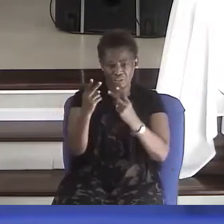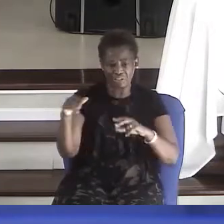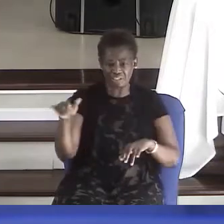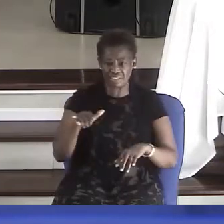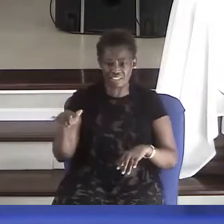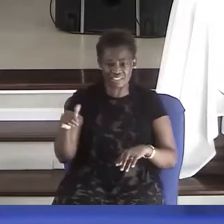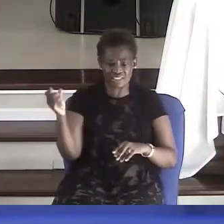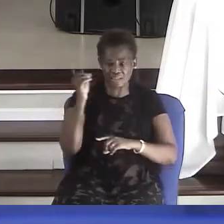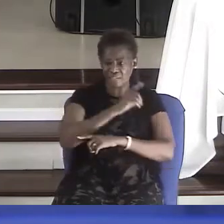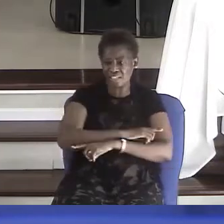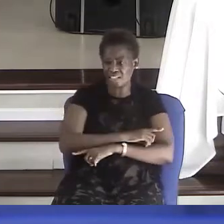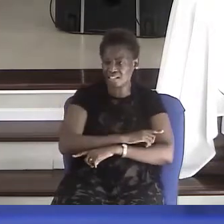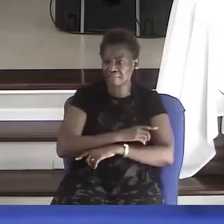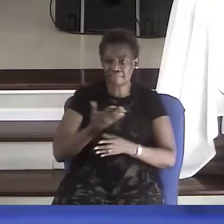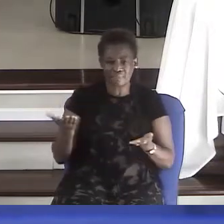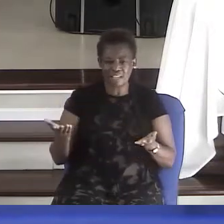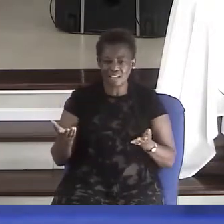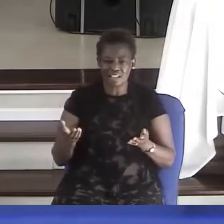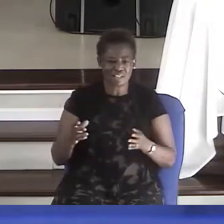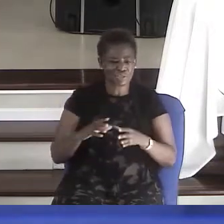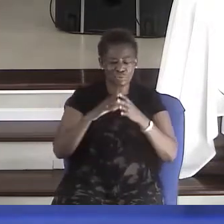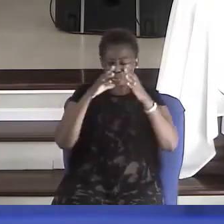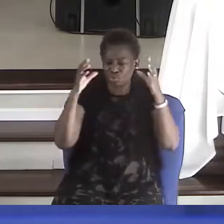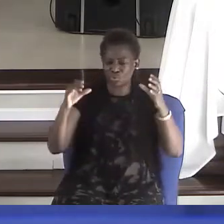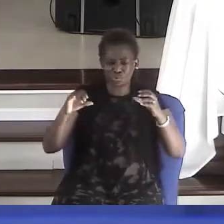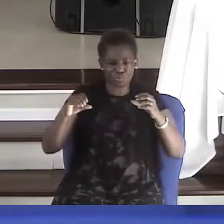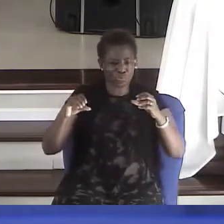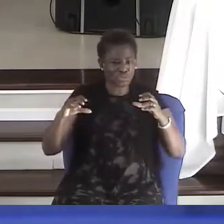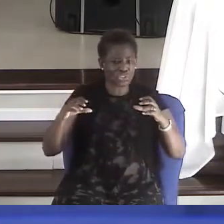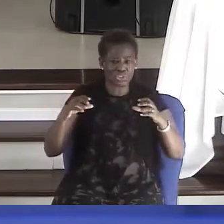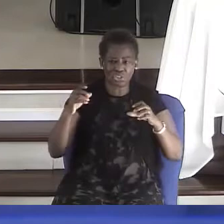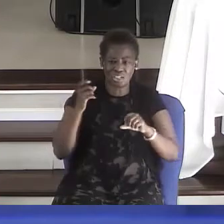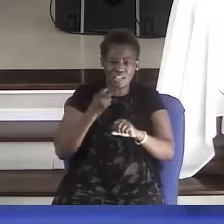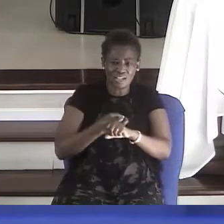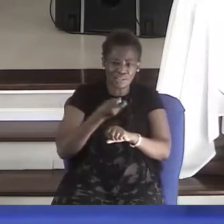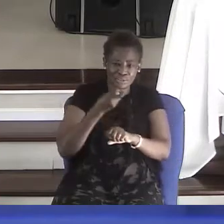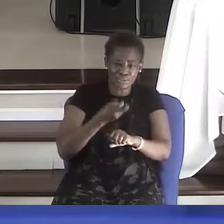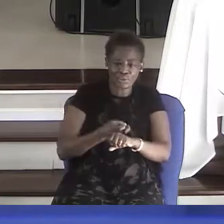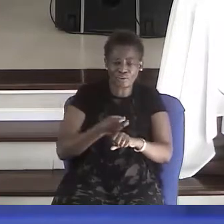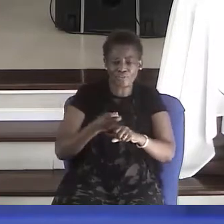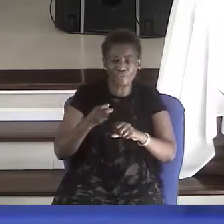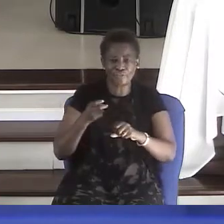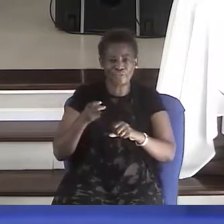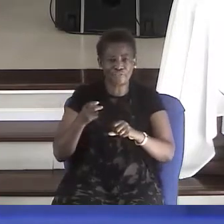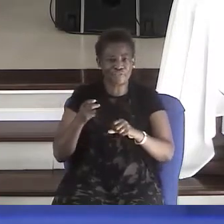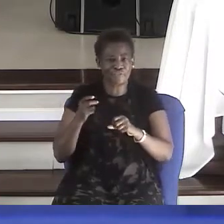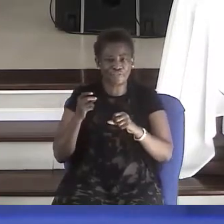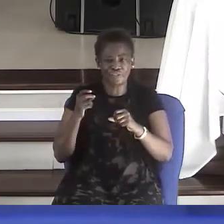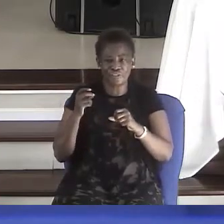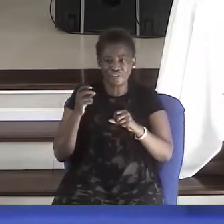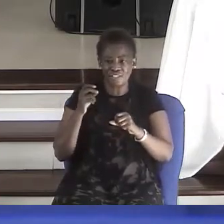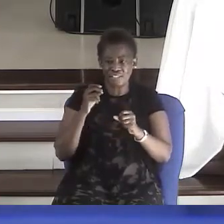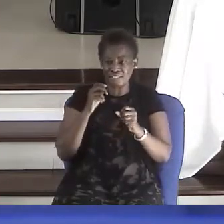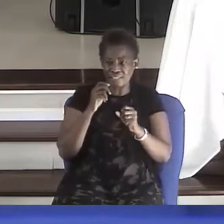it's just a tough time dealing with six deaths in a row, six deaths.